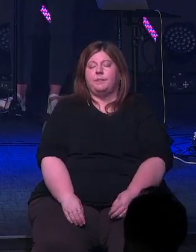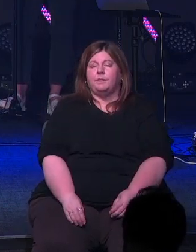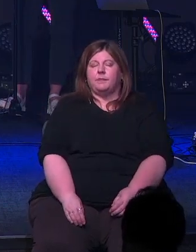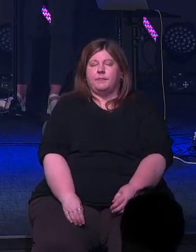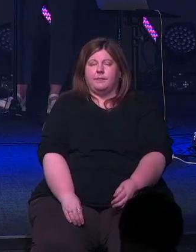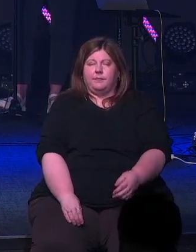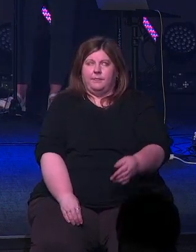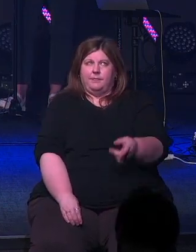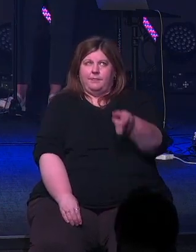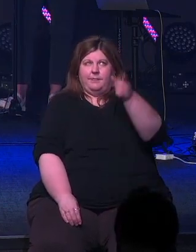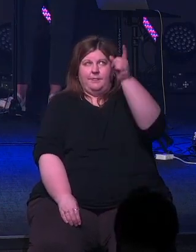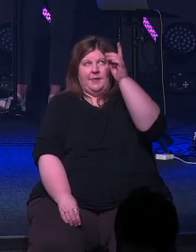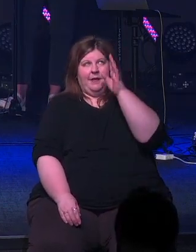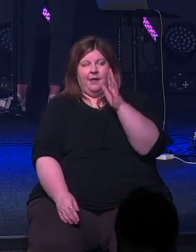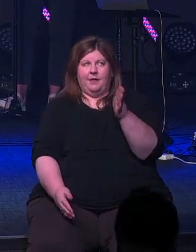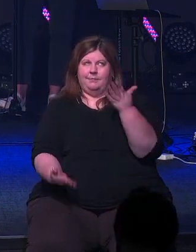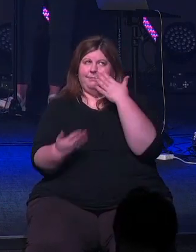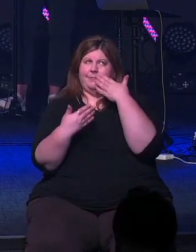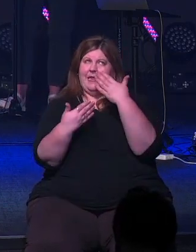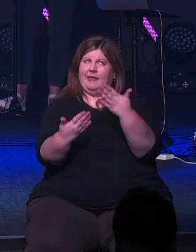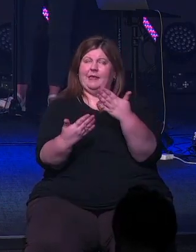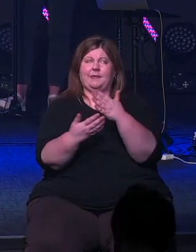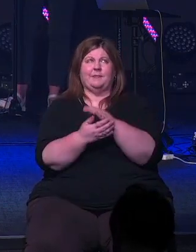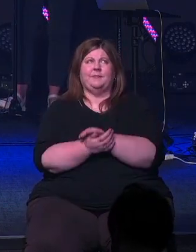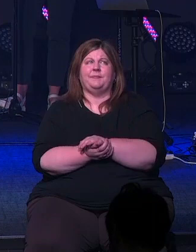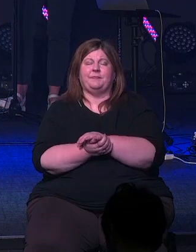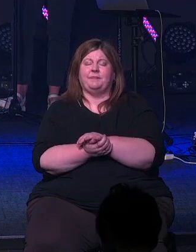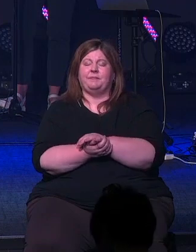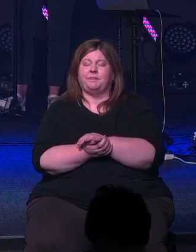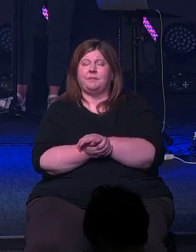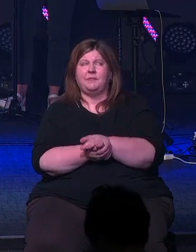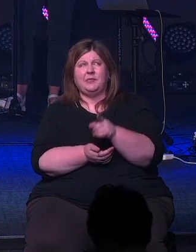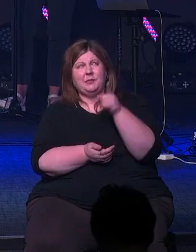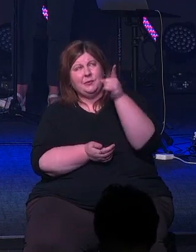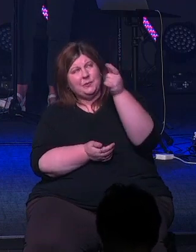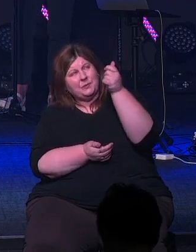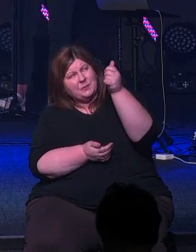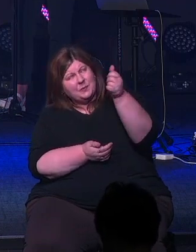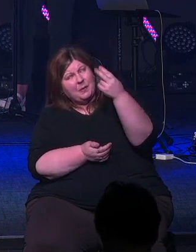God, we just thank you first and foremost that you are holy.